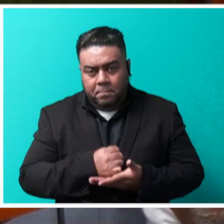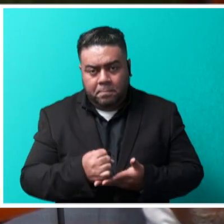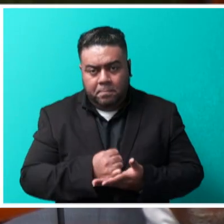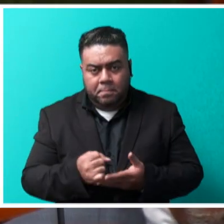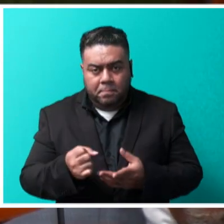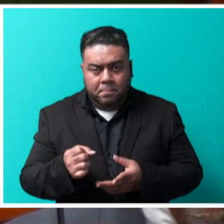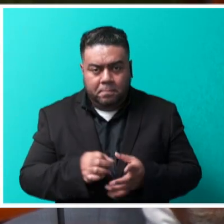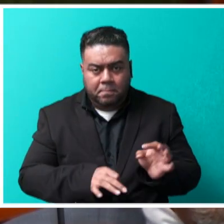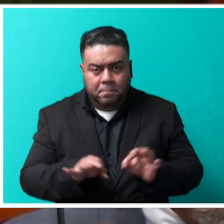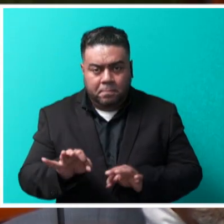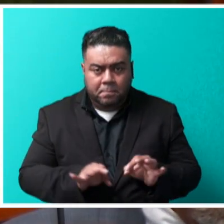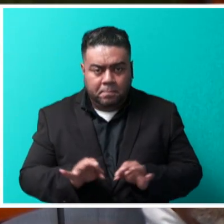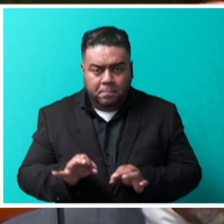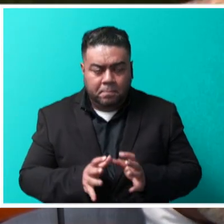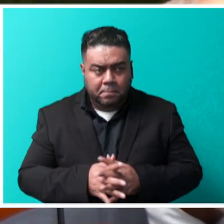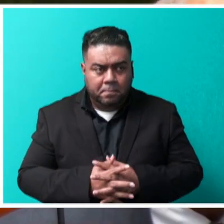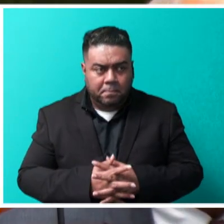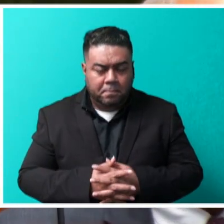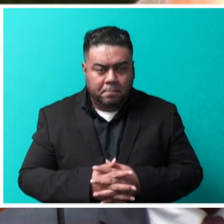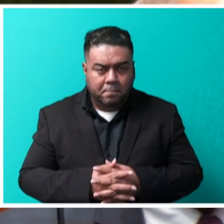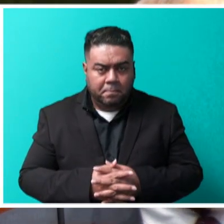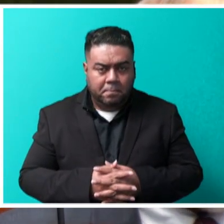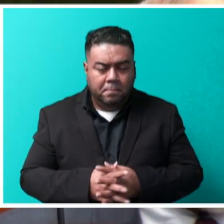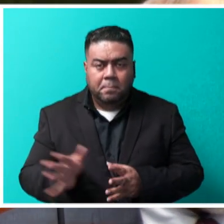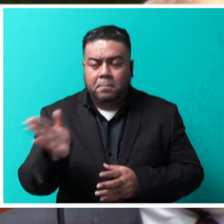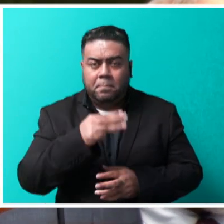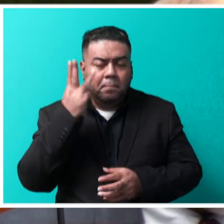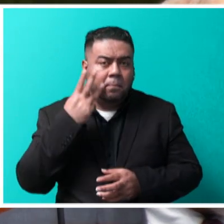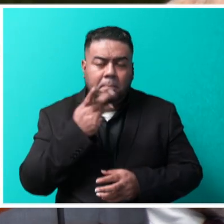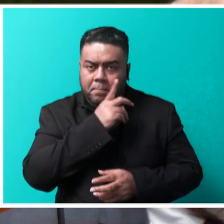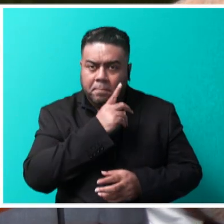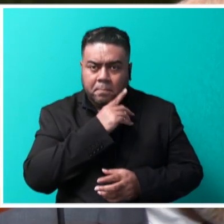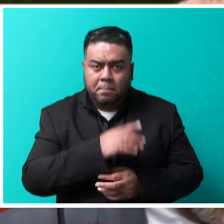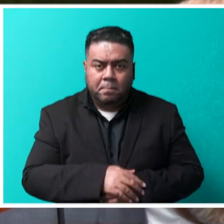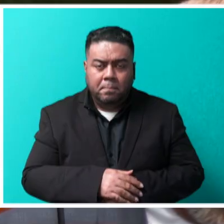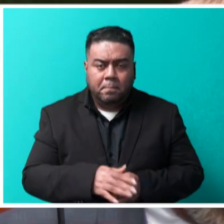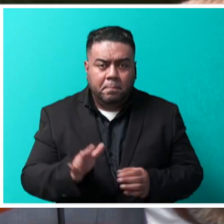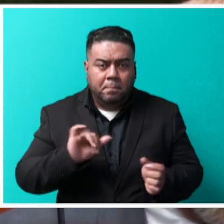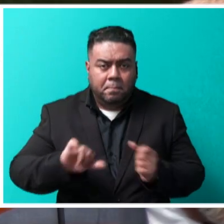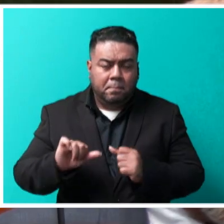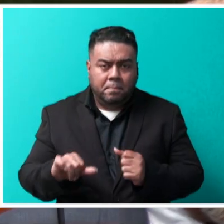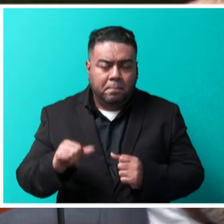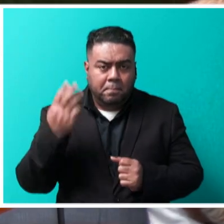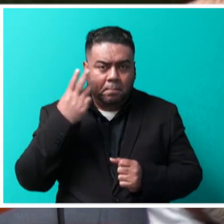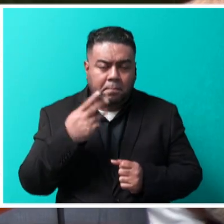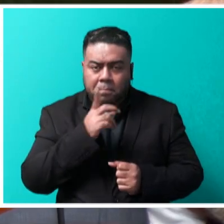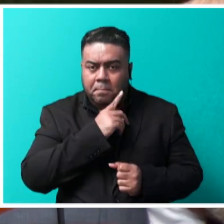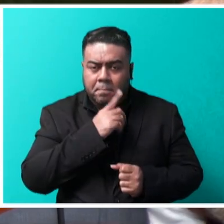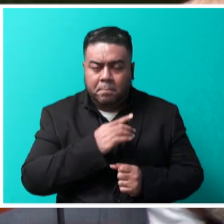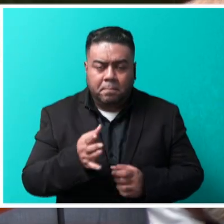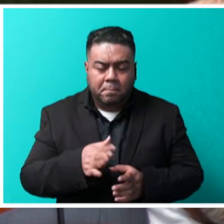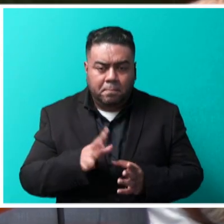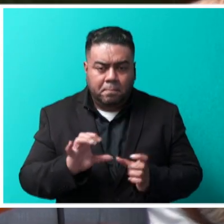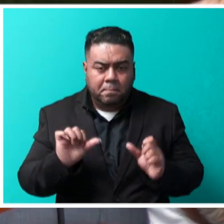Against All Women and Girls launched in 2023. The National Action Plan to Prevent Violence Against All Women and Girls places a